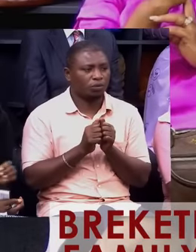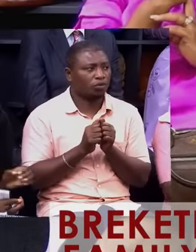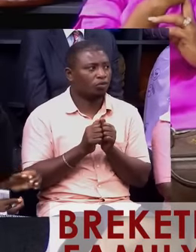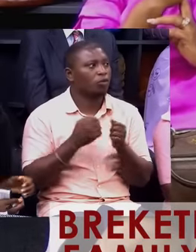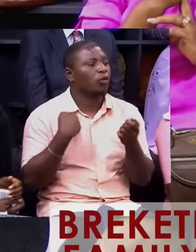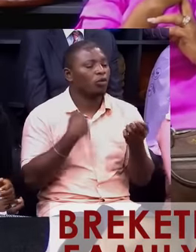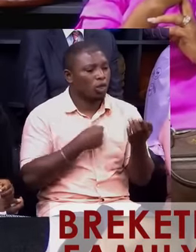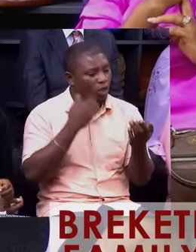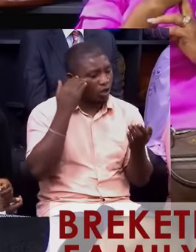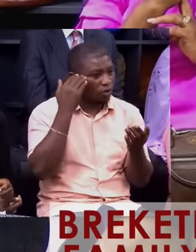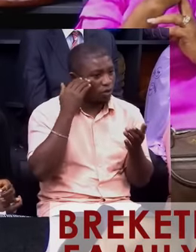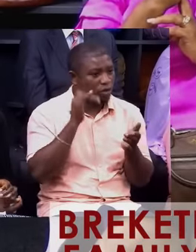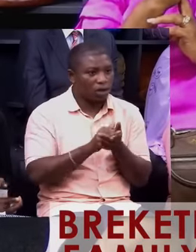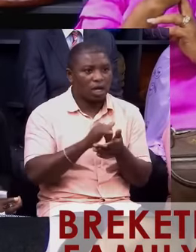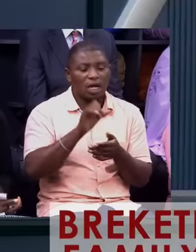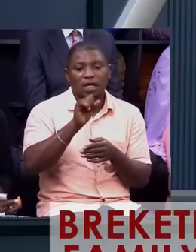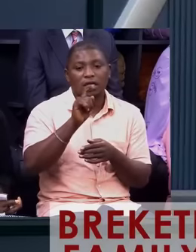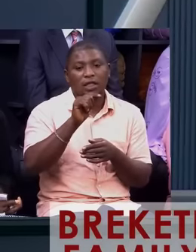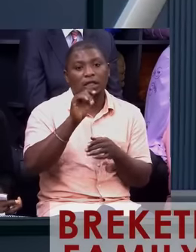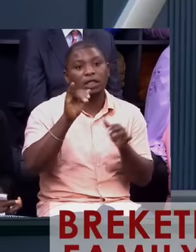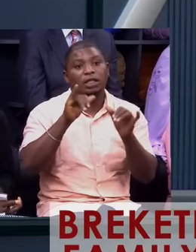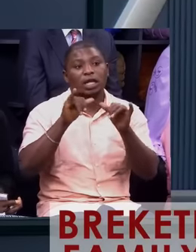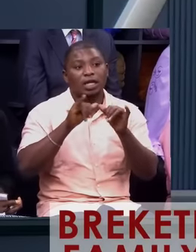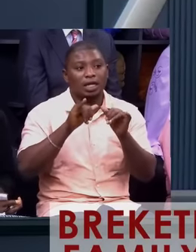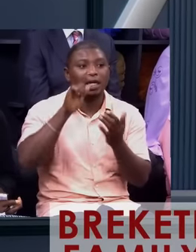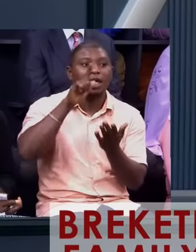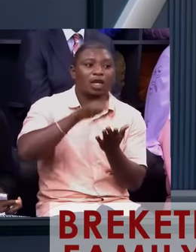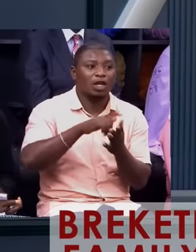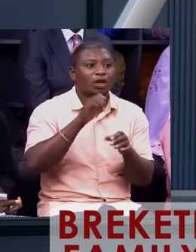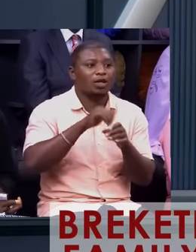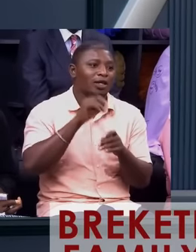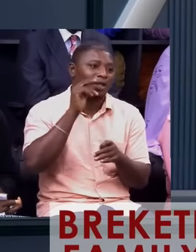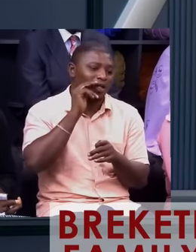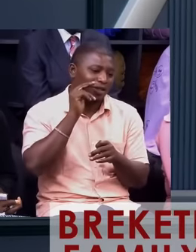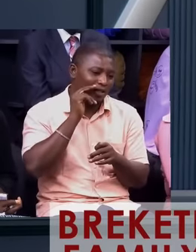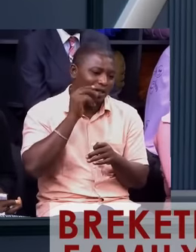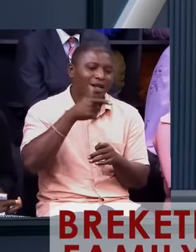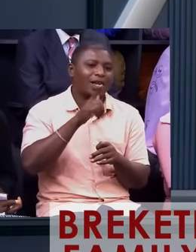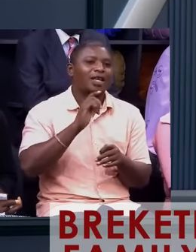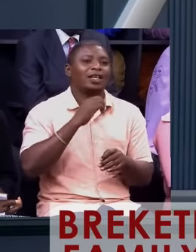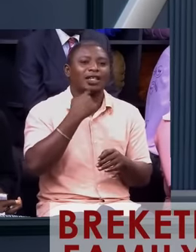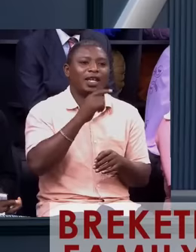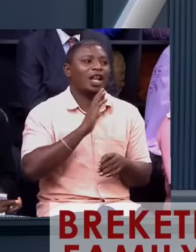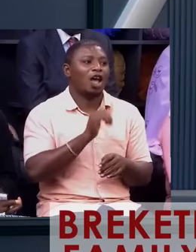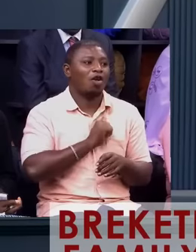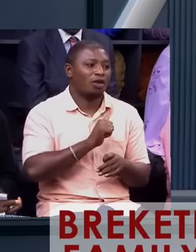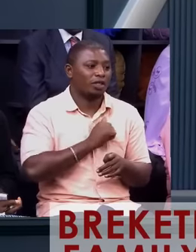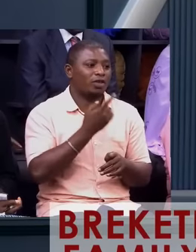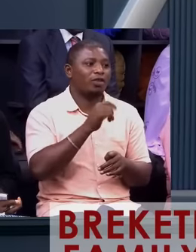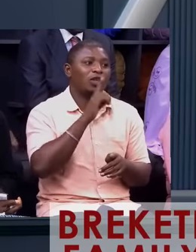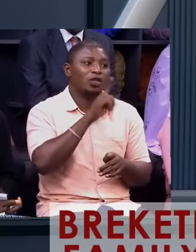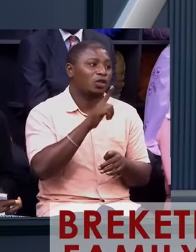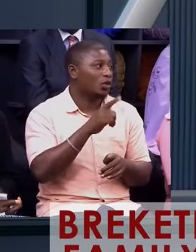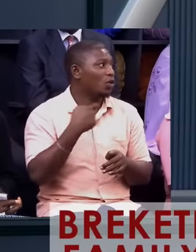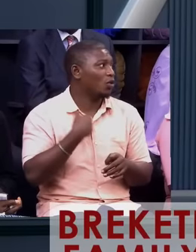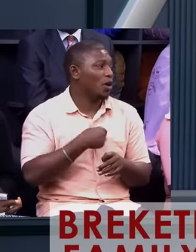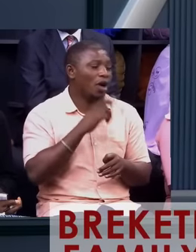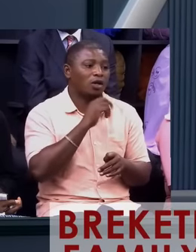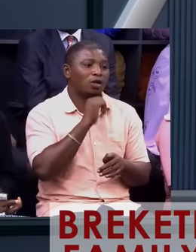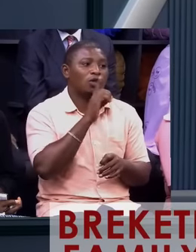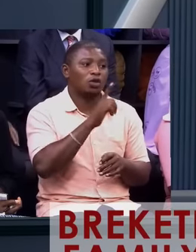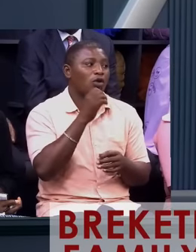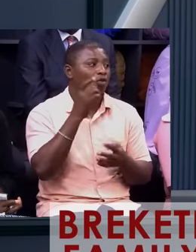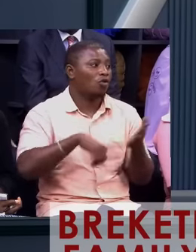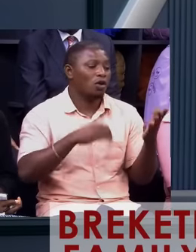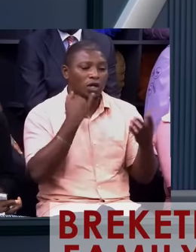know say standard day low for Nigeria make we tell ourselves the truth they are not sure of what is